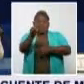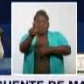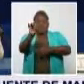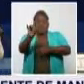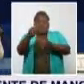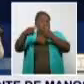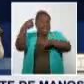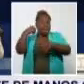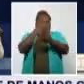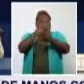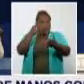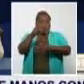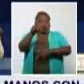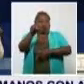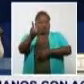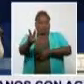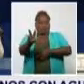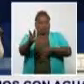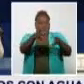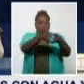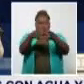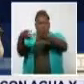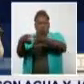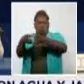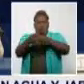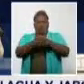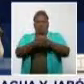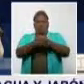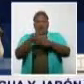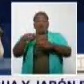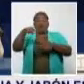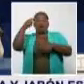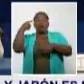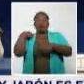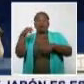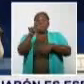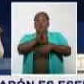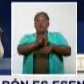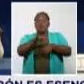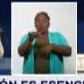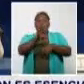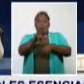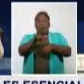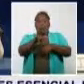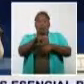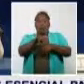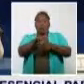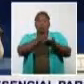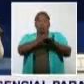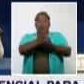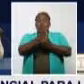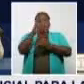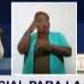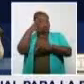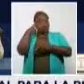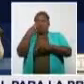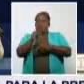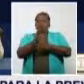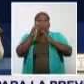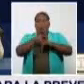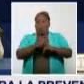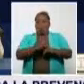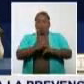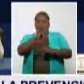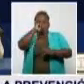groups total 13 of the 17 cases reported. Yesterday, no